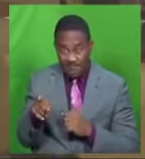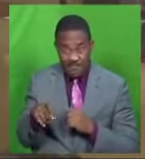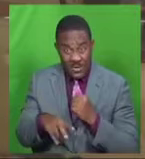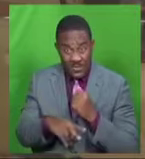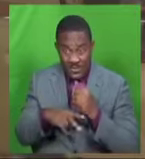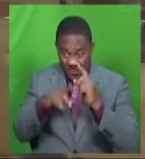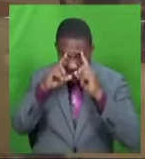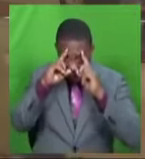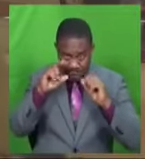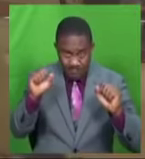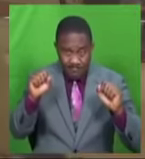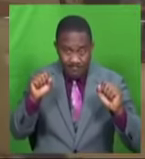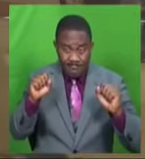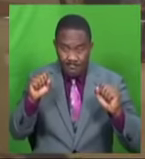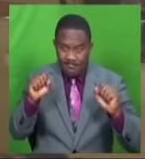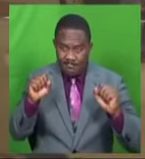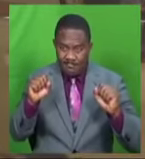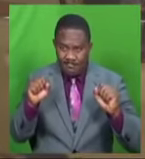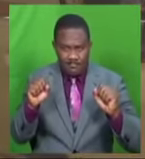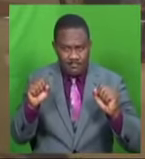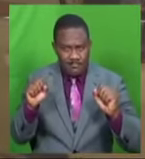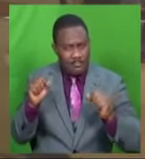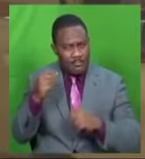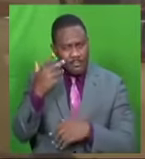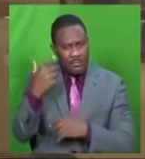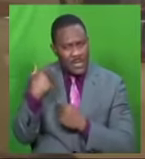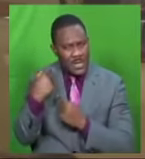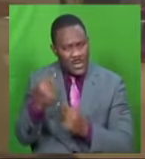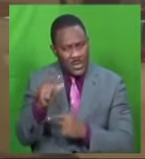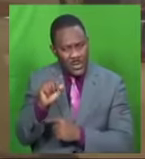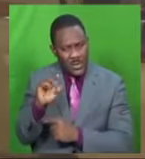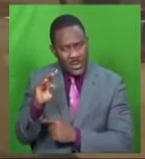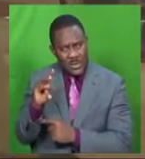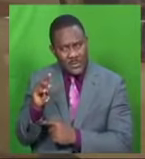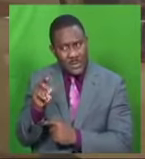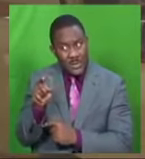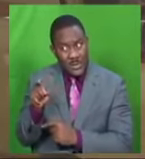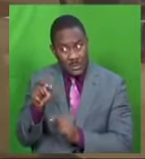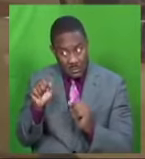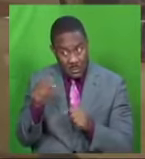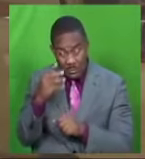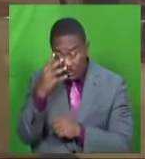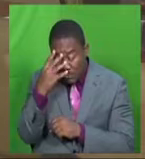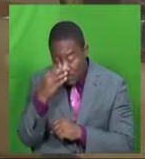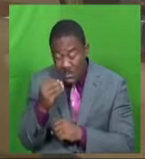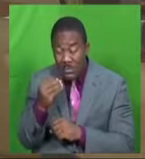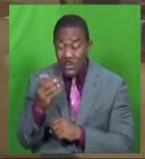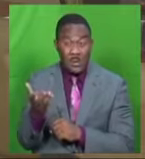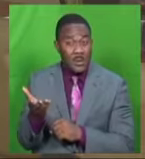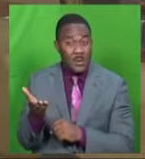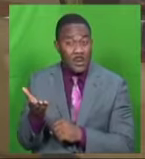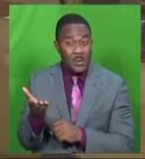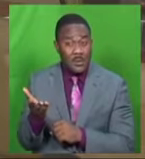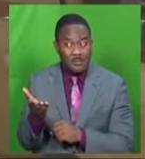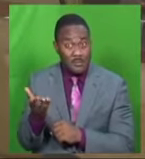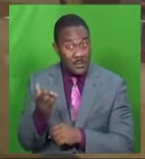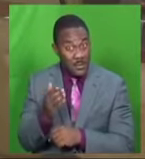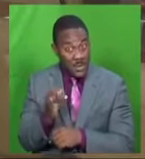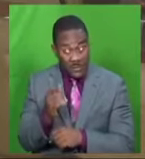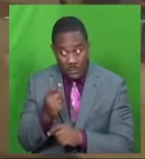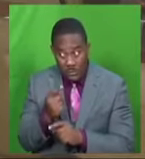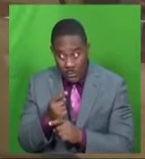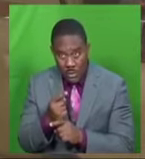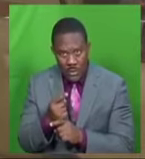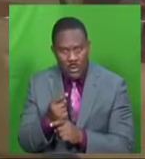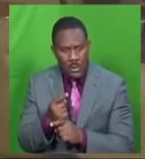Bawumia, has been sleeping since 2017. If he's been sleeping, I call on the media